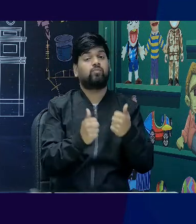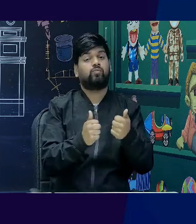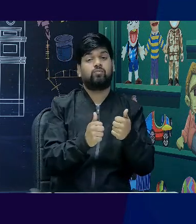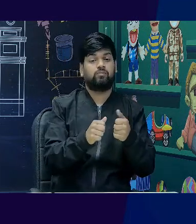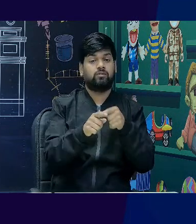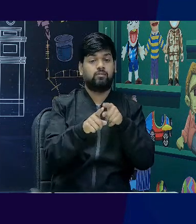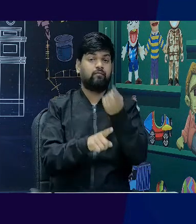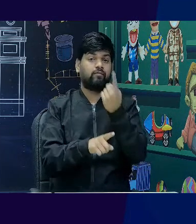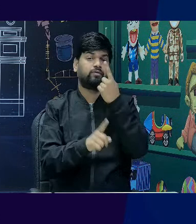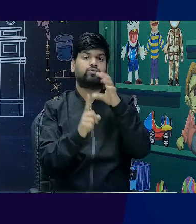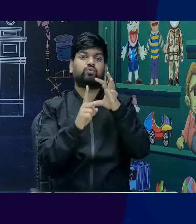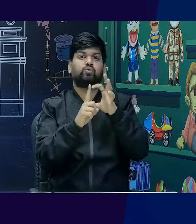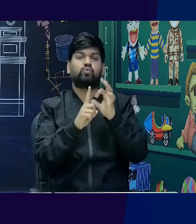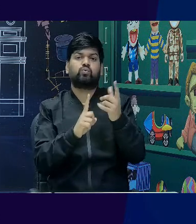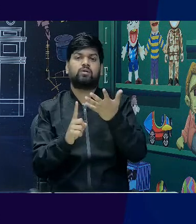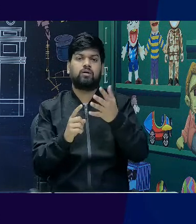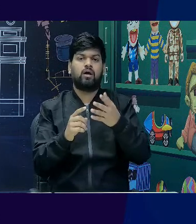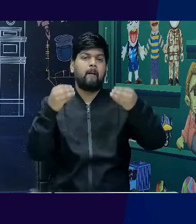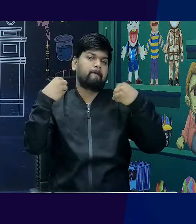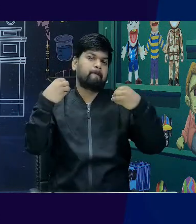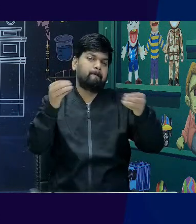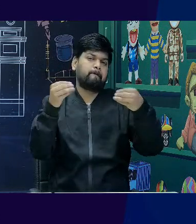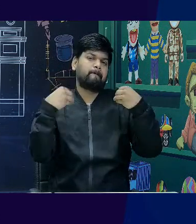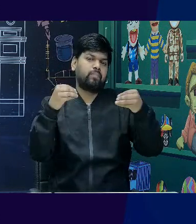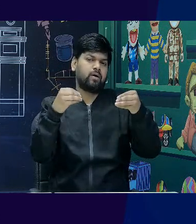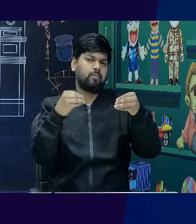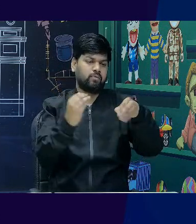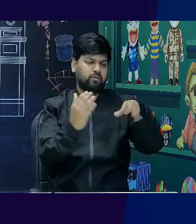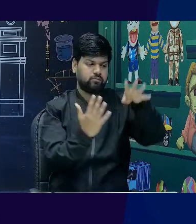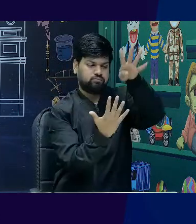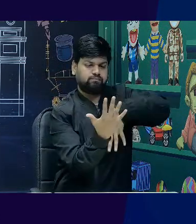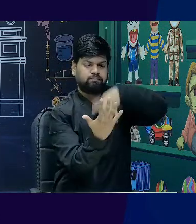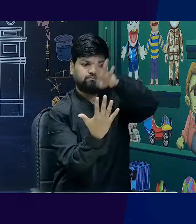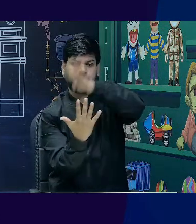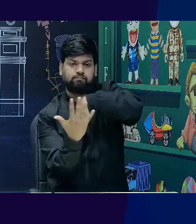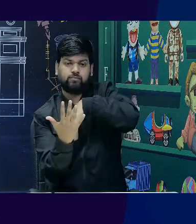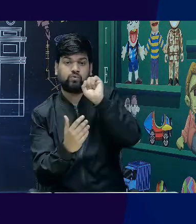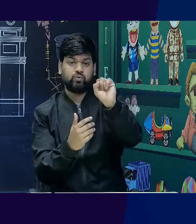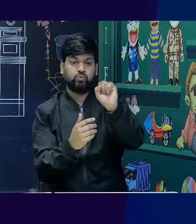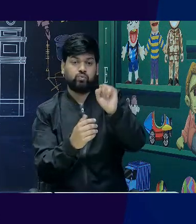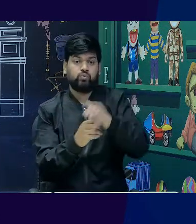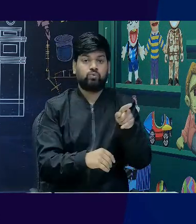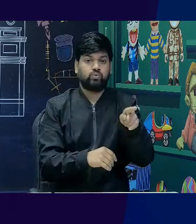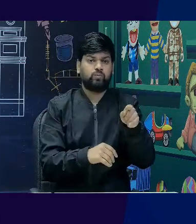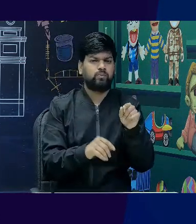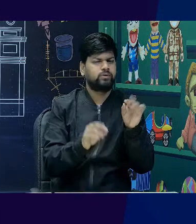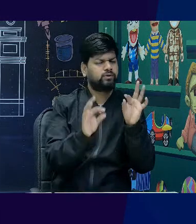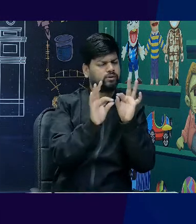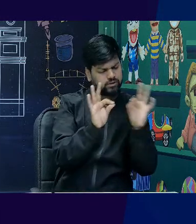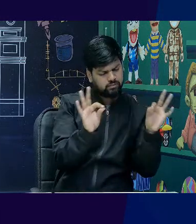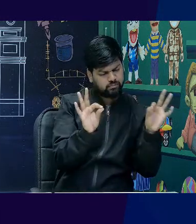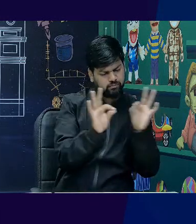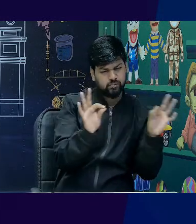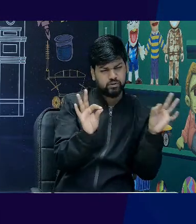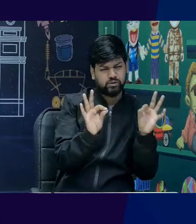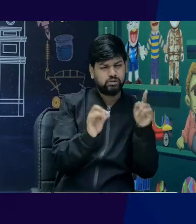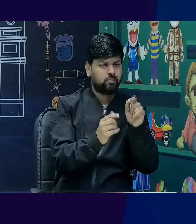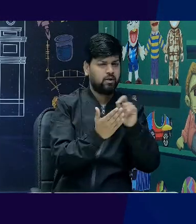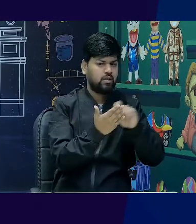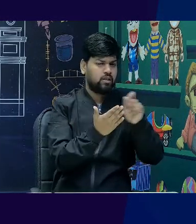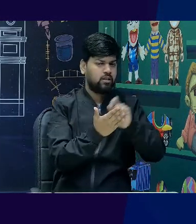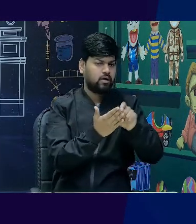paper, a spreadsheet, or a budgeting app. After that, making your budget comes down to a simple equation: what you